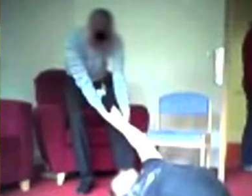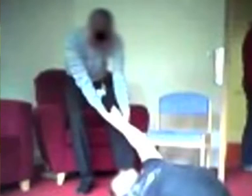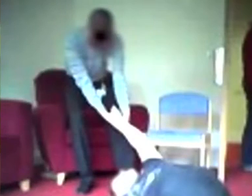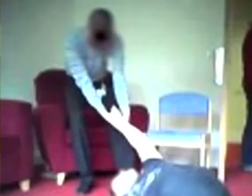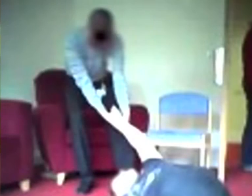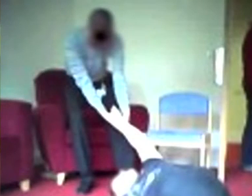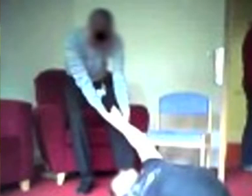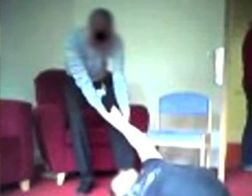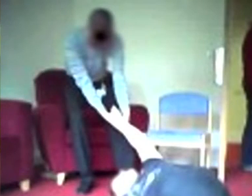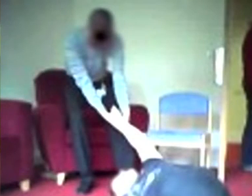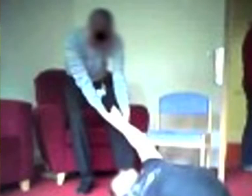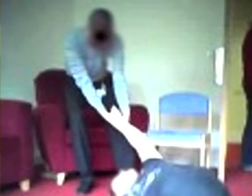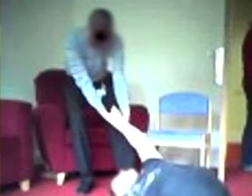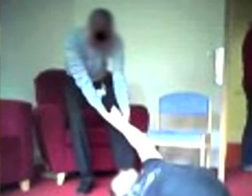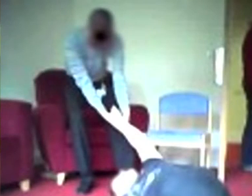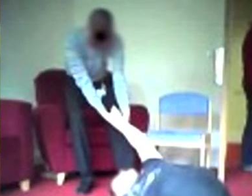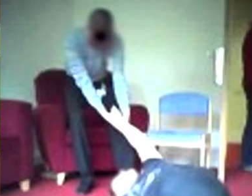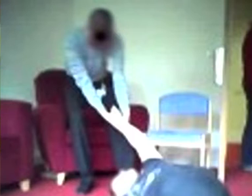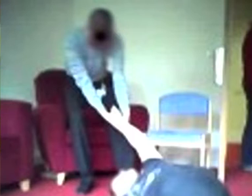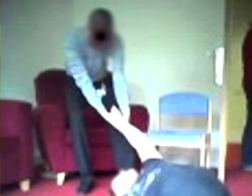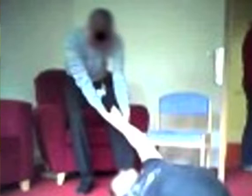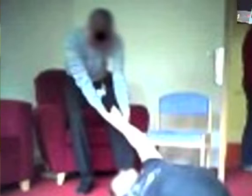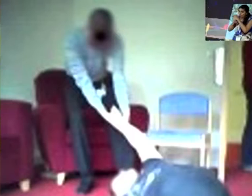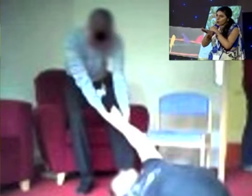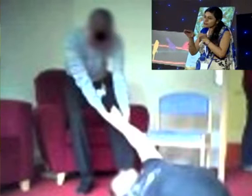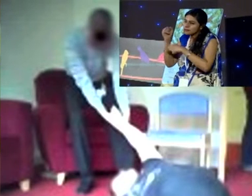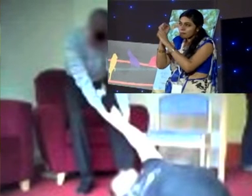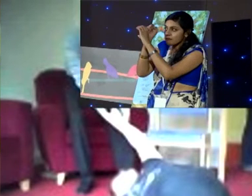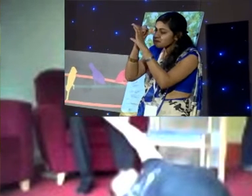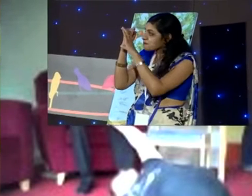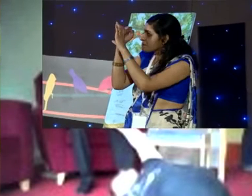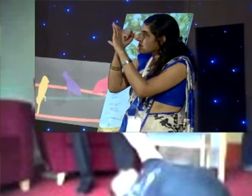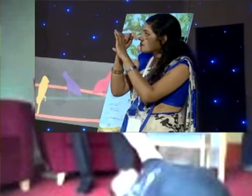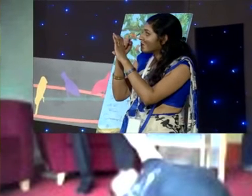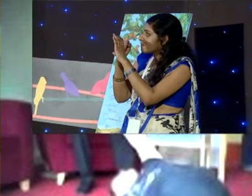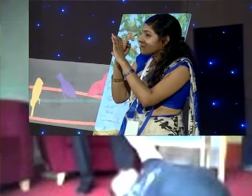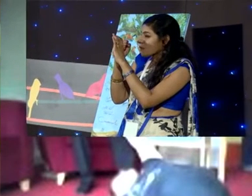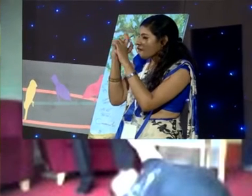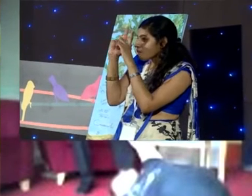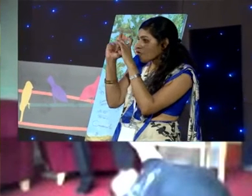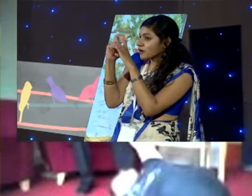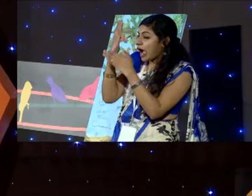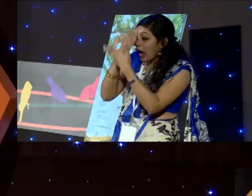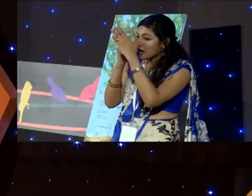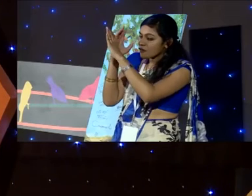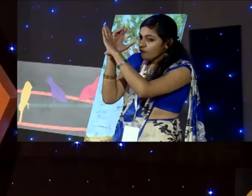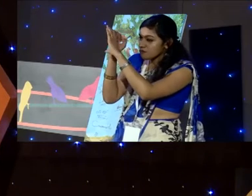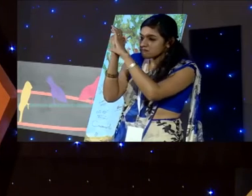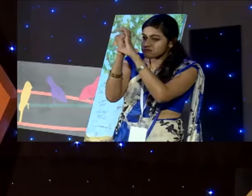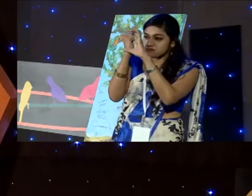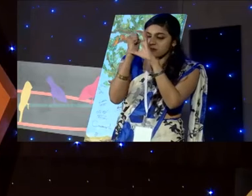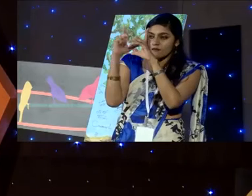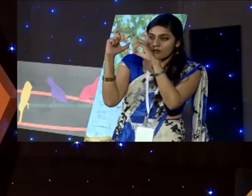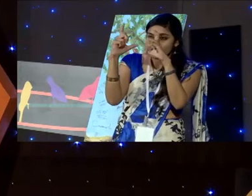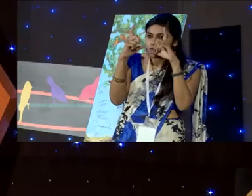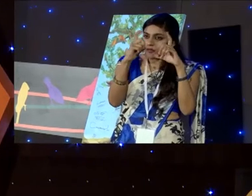see how people with disabilities were being cared for and took these undercover photographs or films,